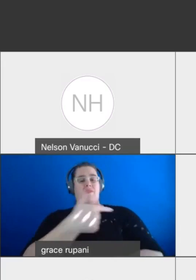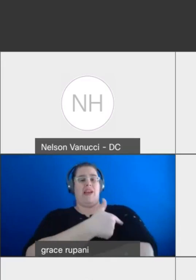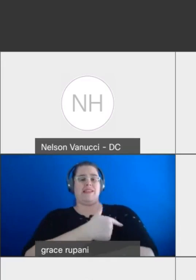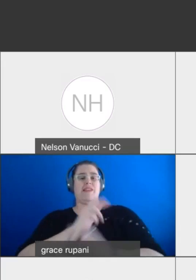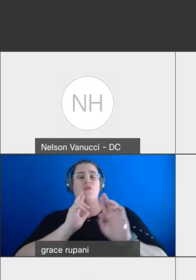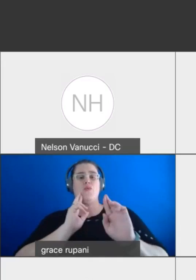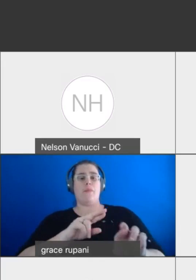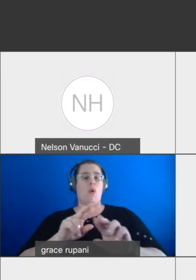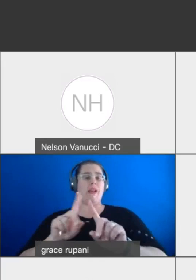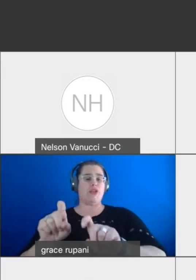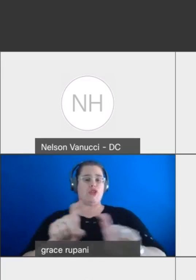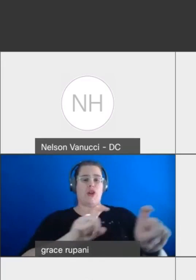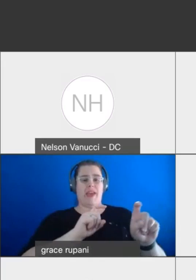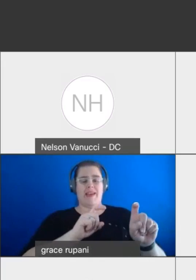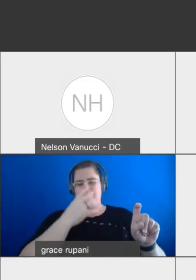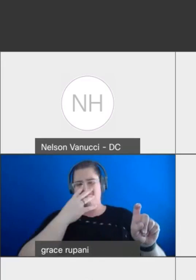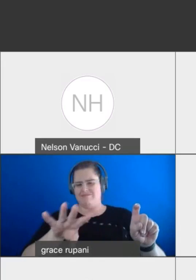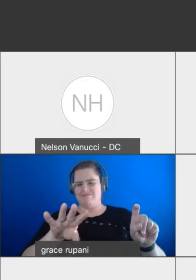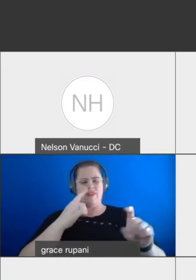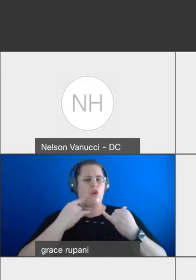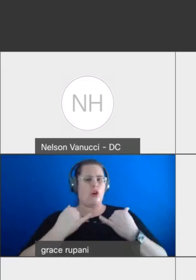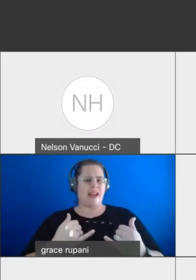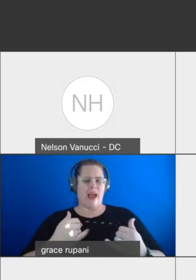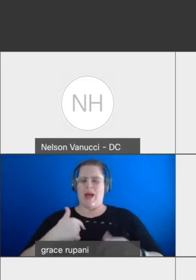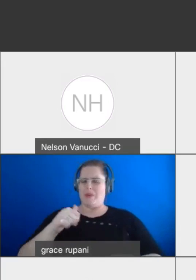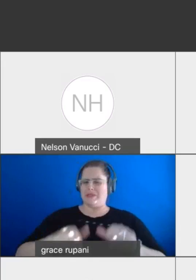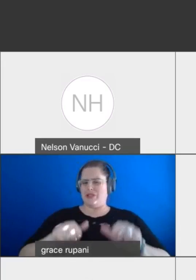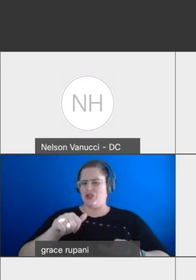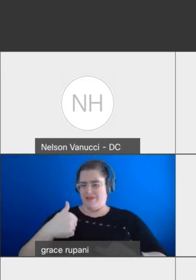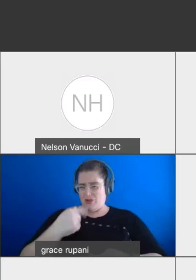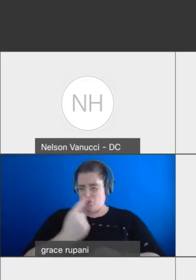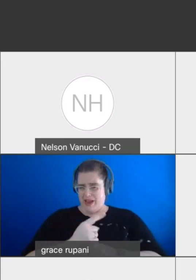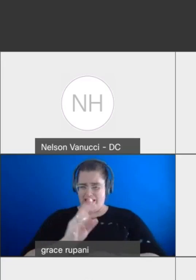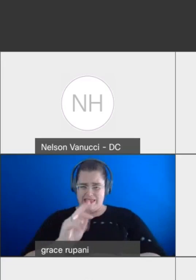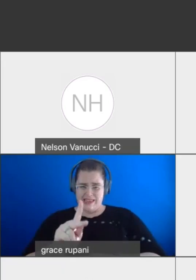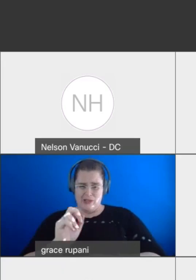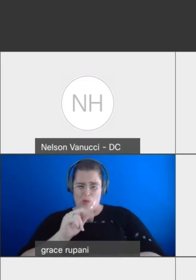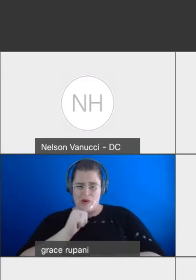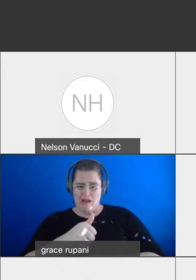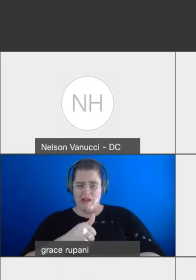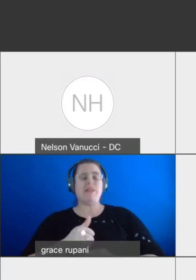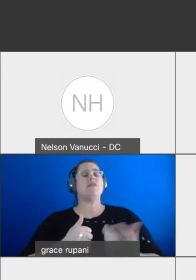sure if I had the right link. So what I will say is that the reporting